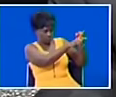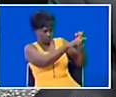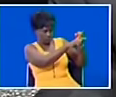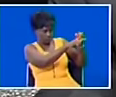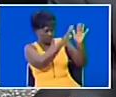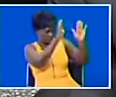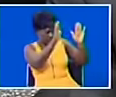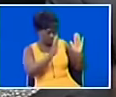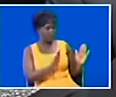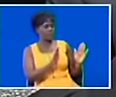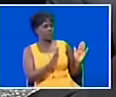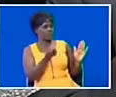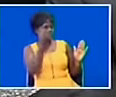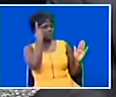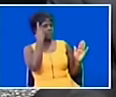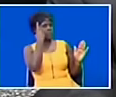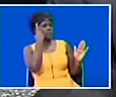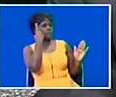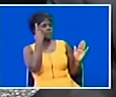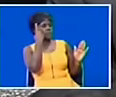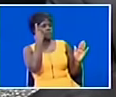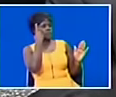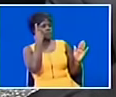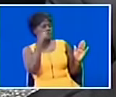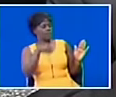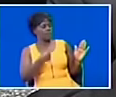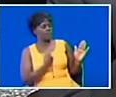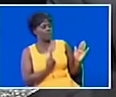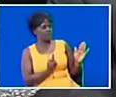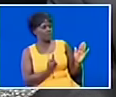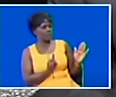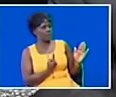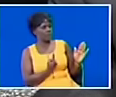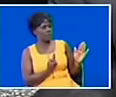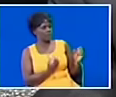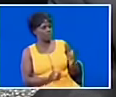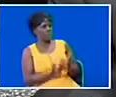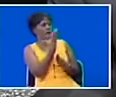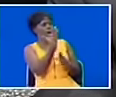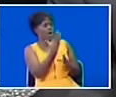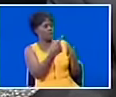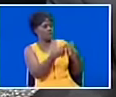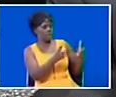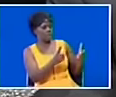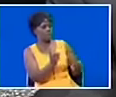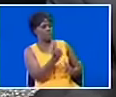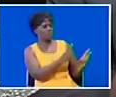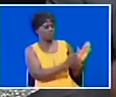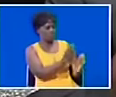very realistic, is that we shall activate a process